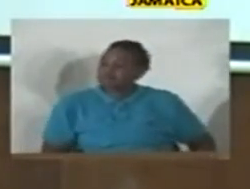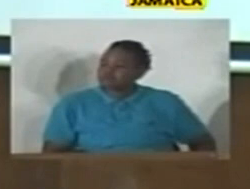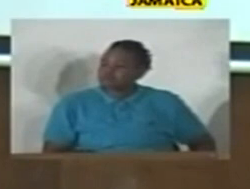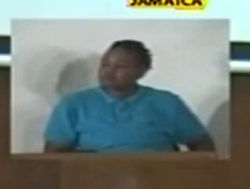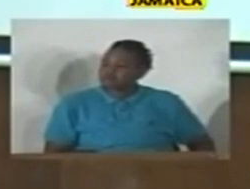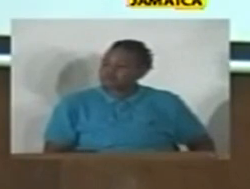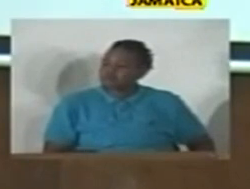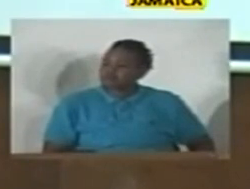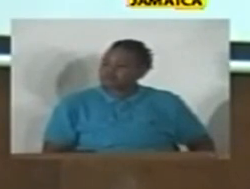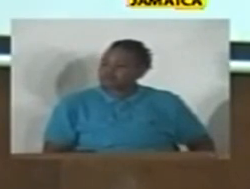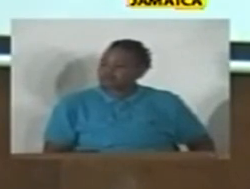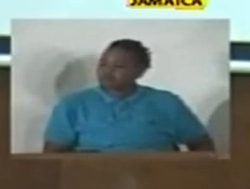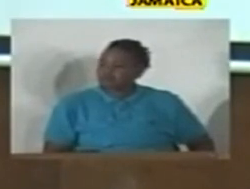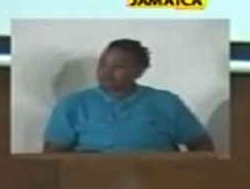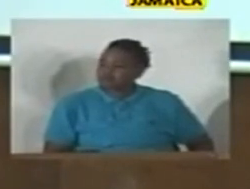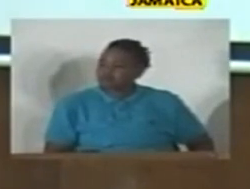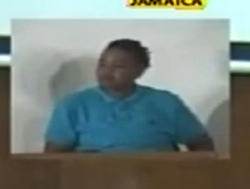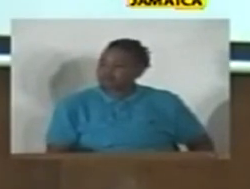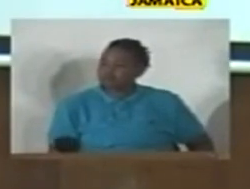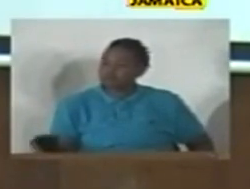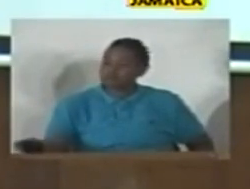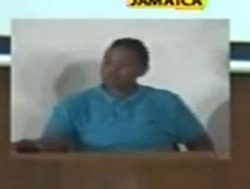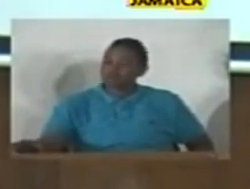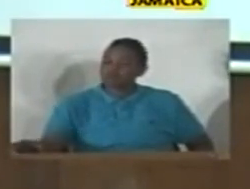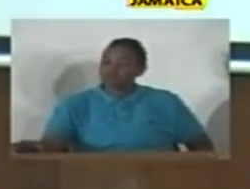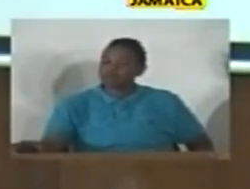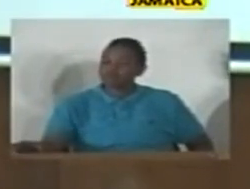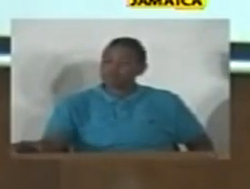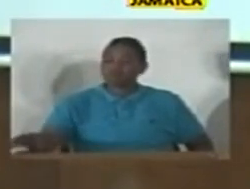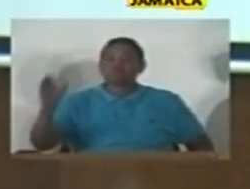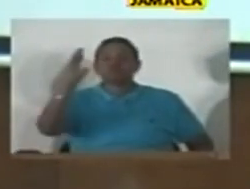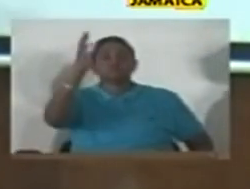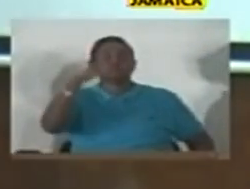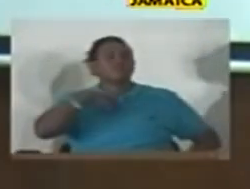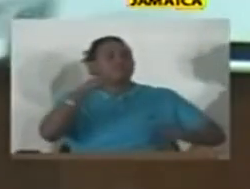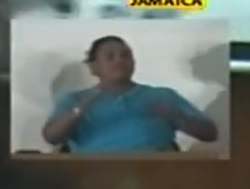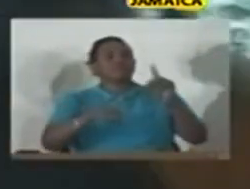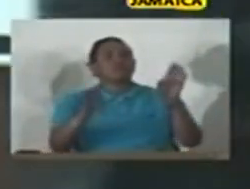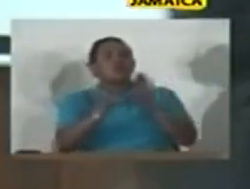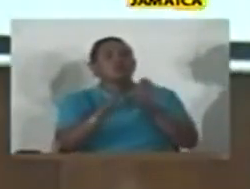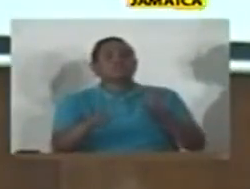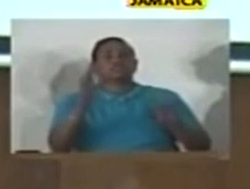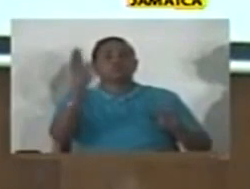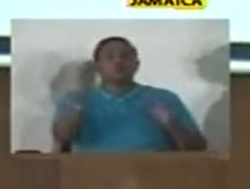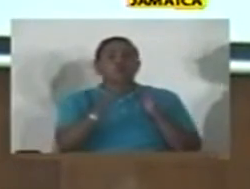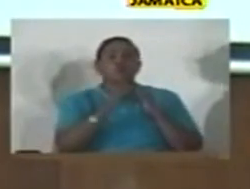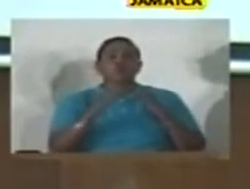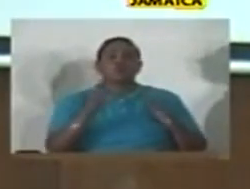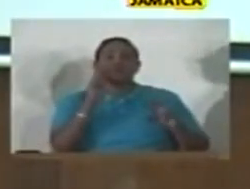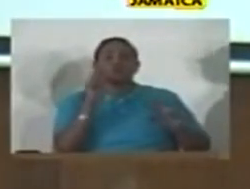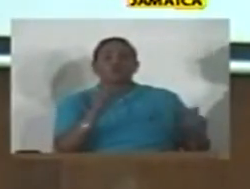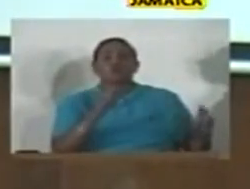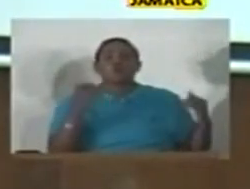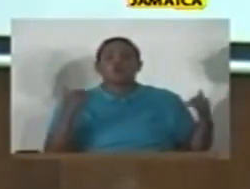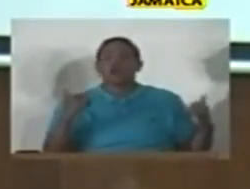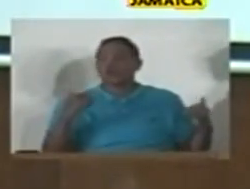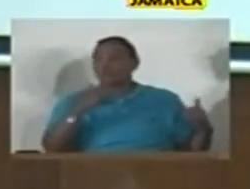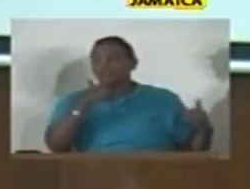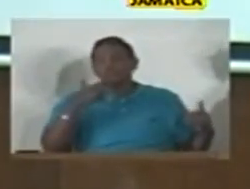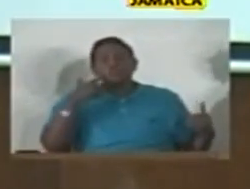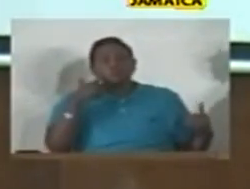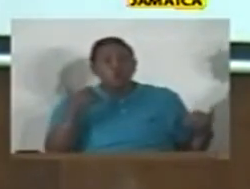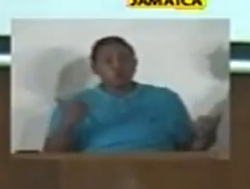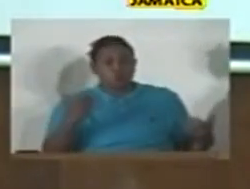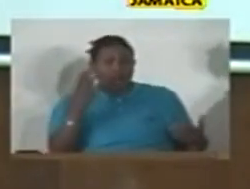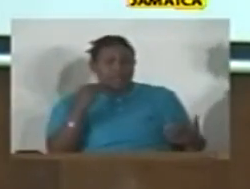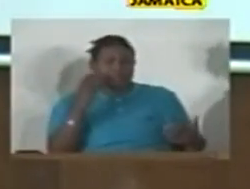Mr. Speaker, I could not close this presentation without reference to the current drought being